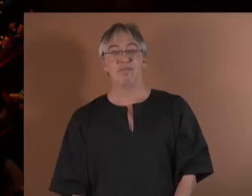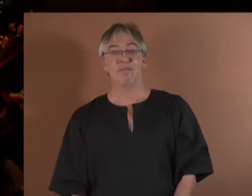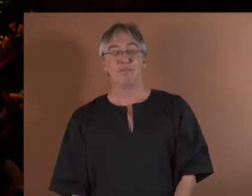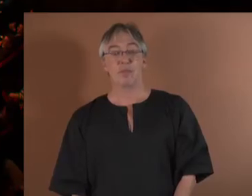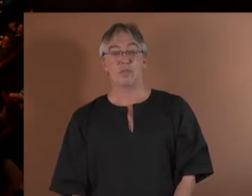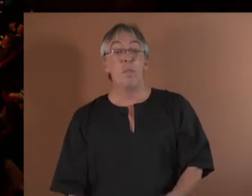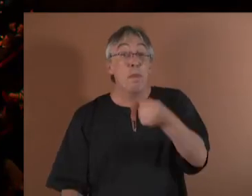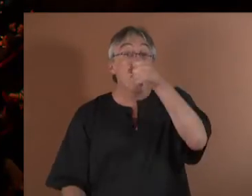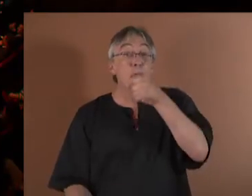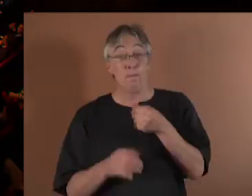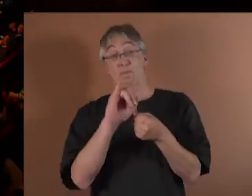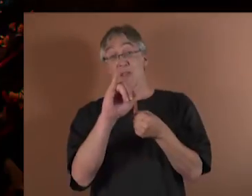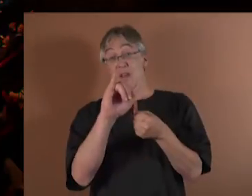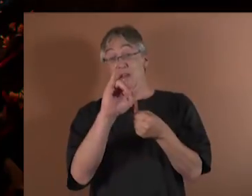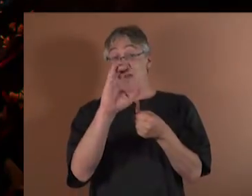If you look at a rocket...